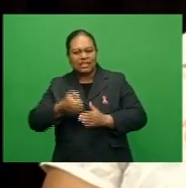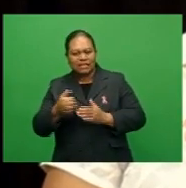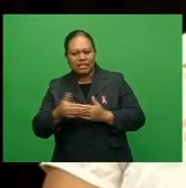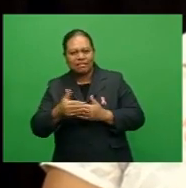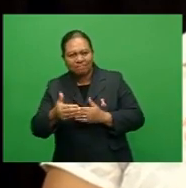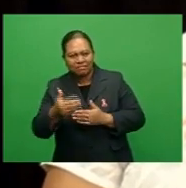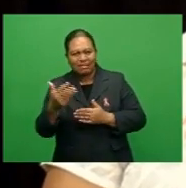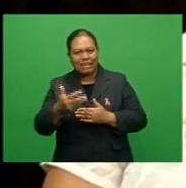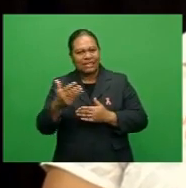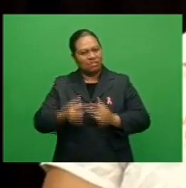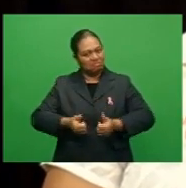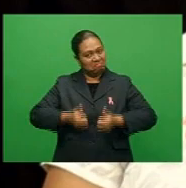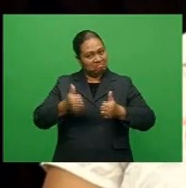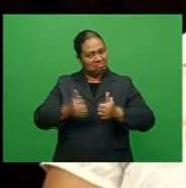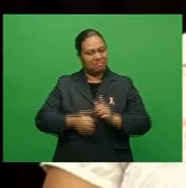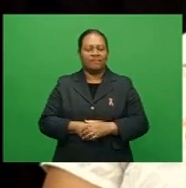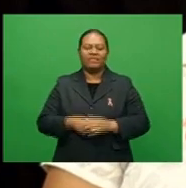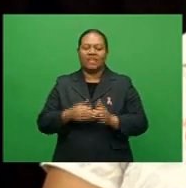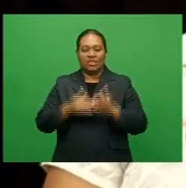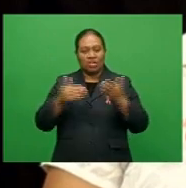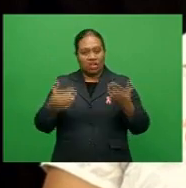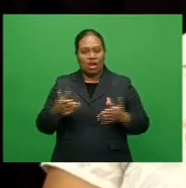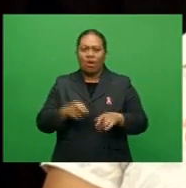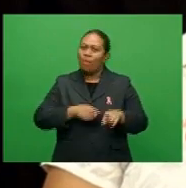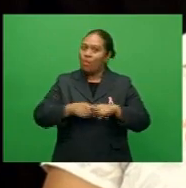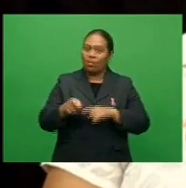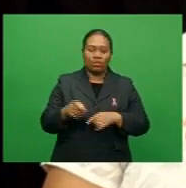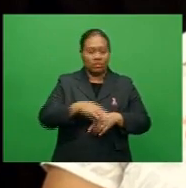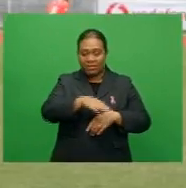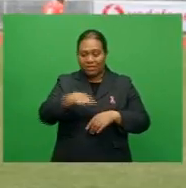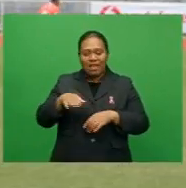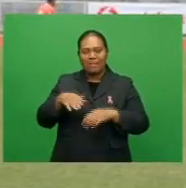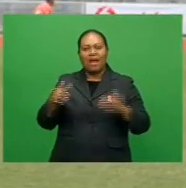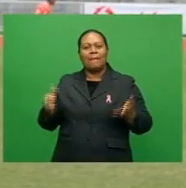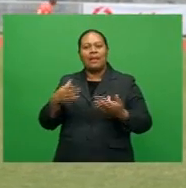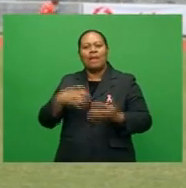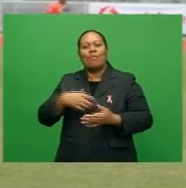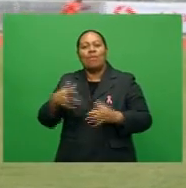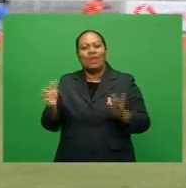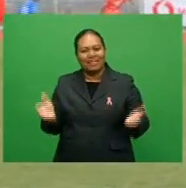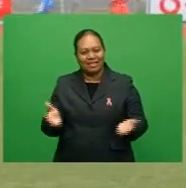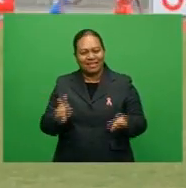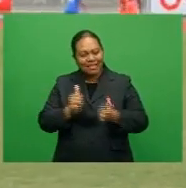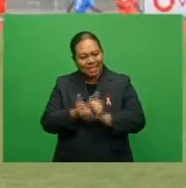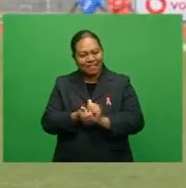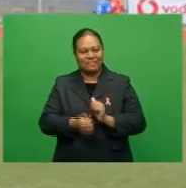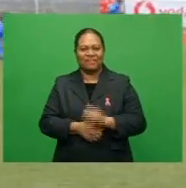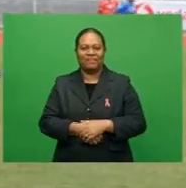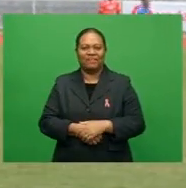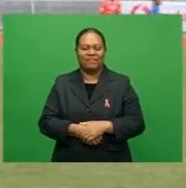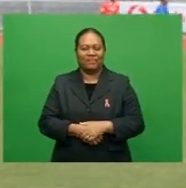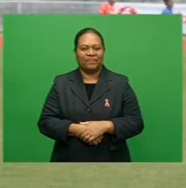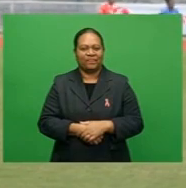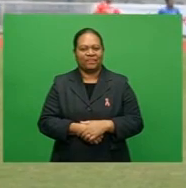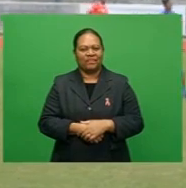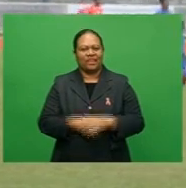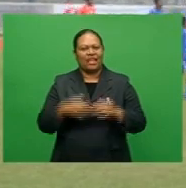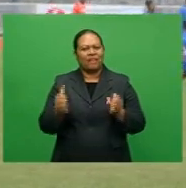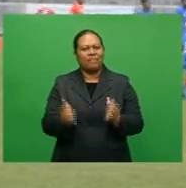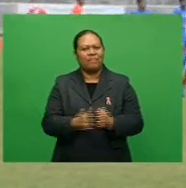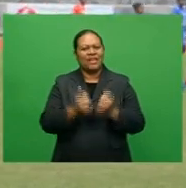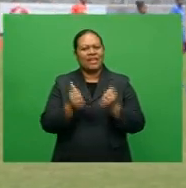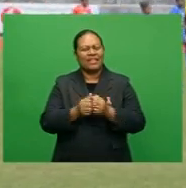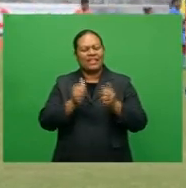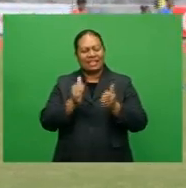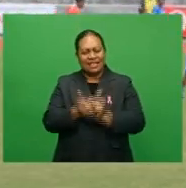women team. So these players have played more games. They have had a lot of